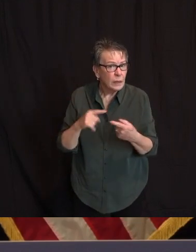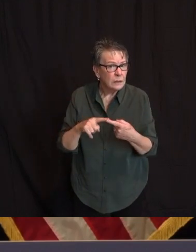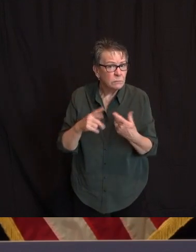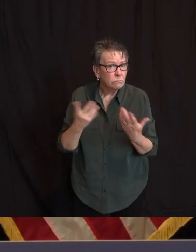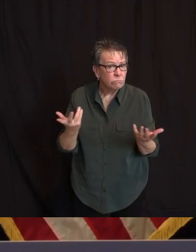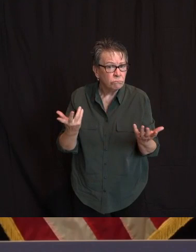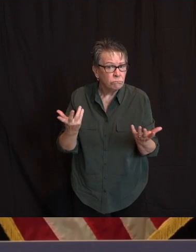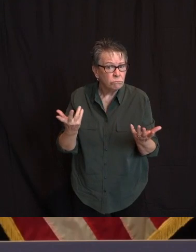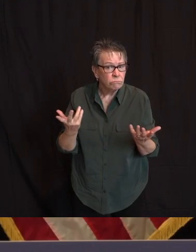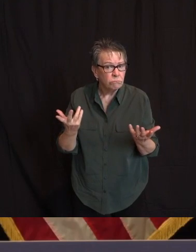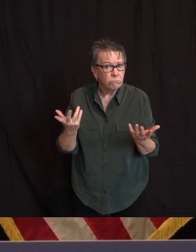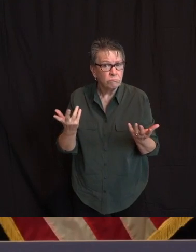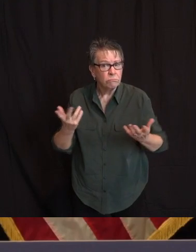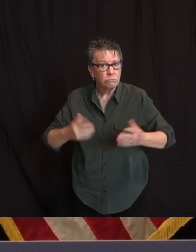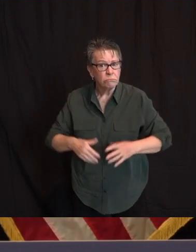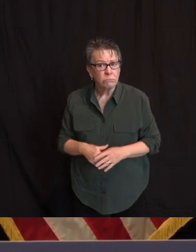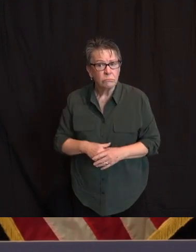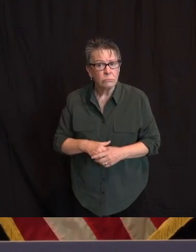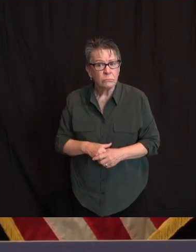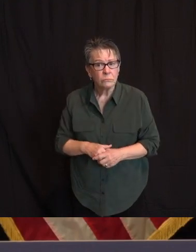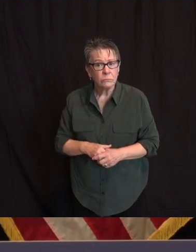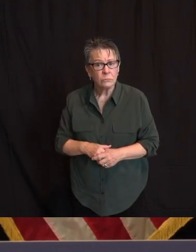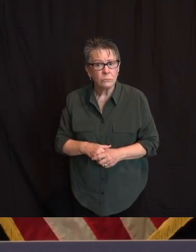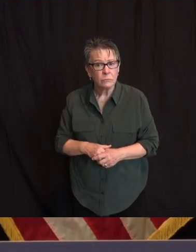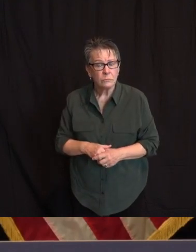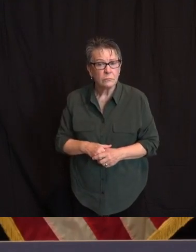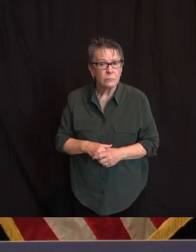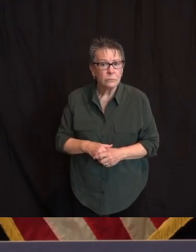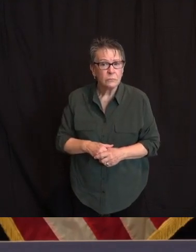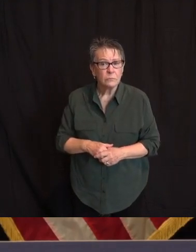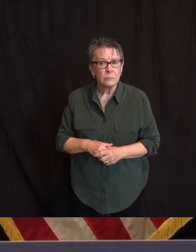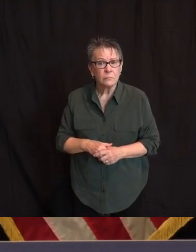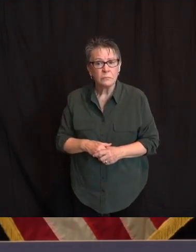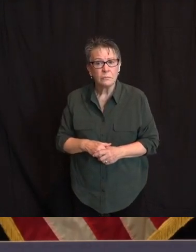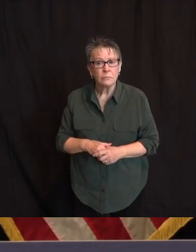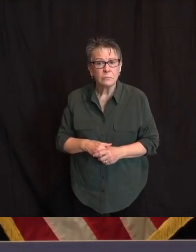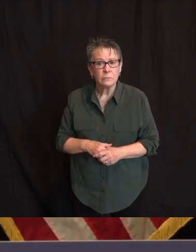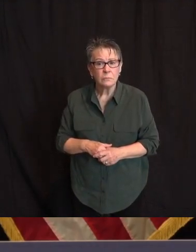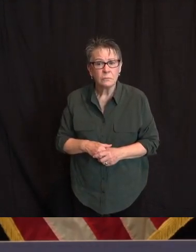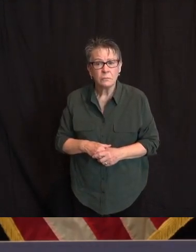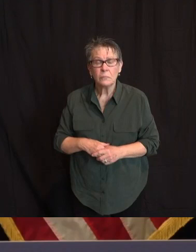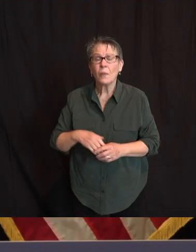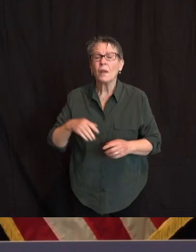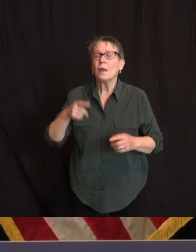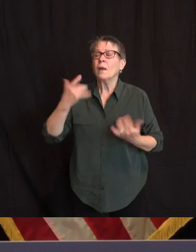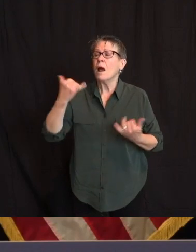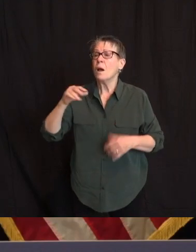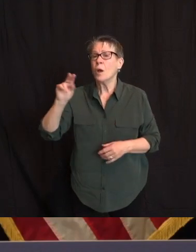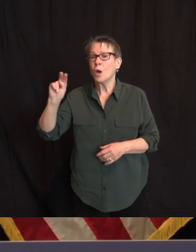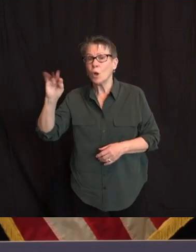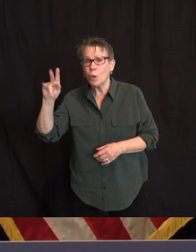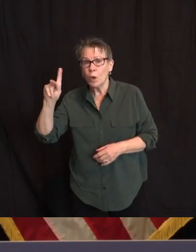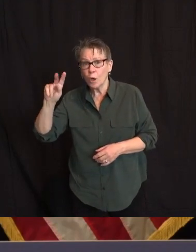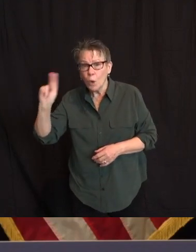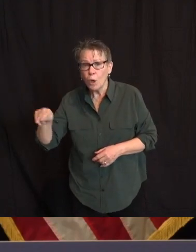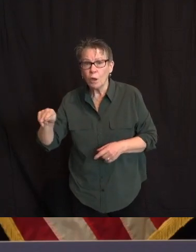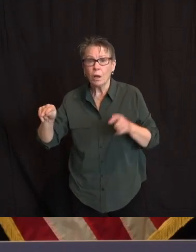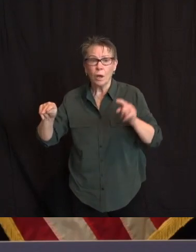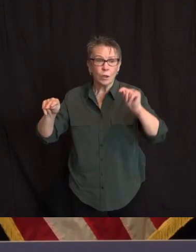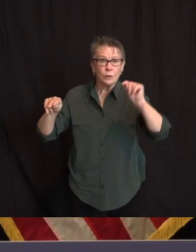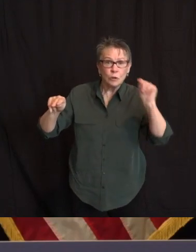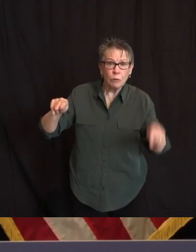order to stem violence there? Yeah. I'm going to leave certainly hospital admits and diverts and to a